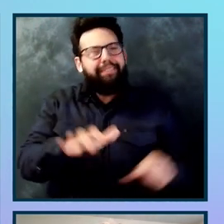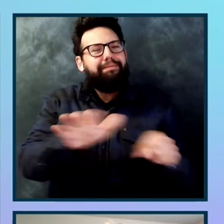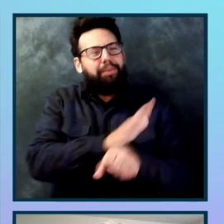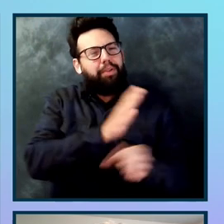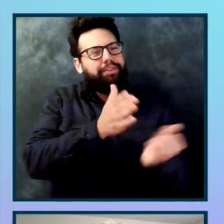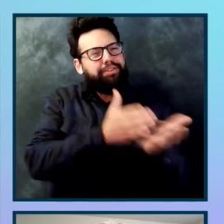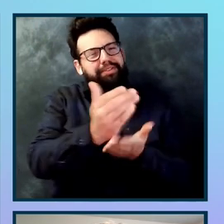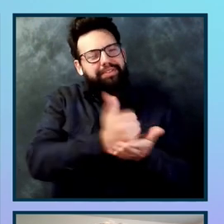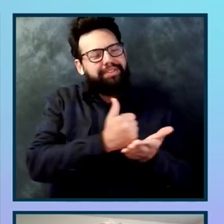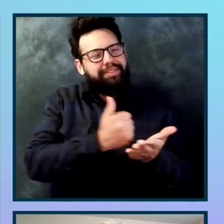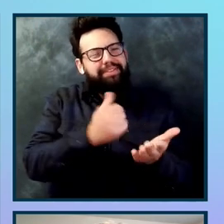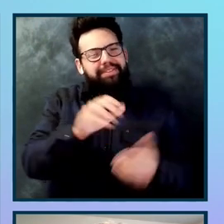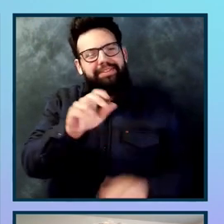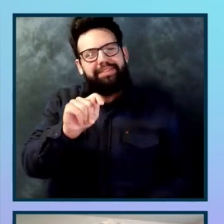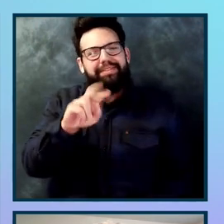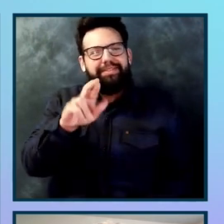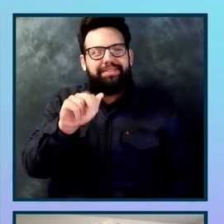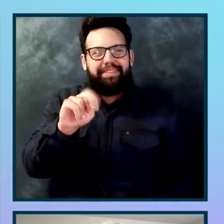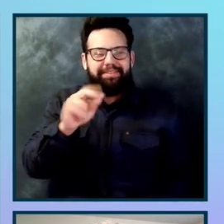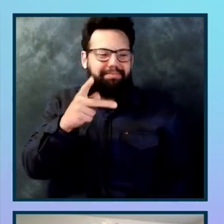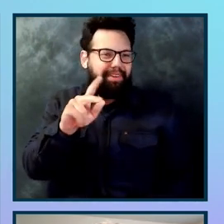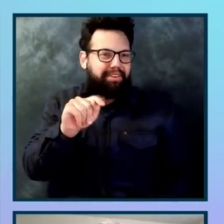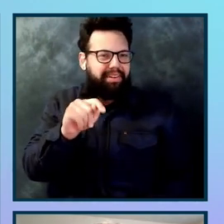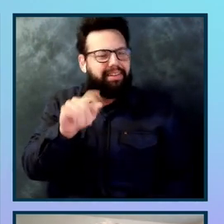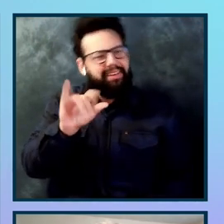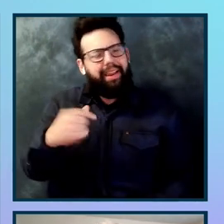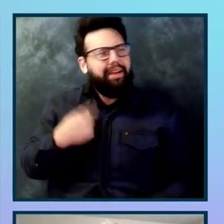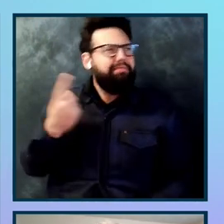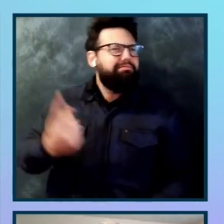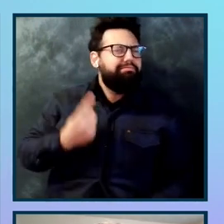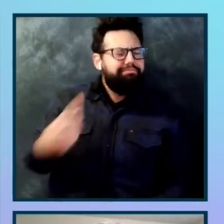Let me switch back to my PowerPoint.